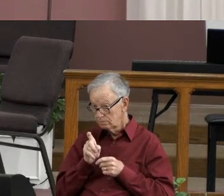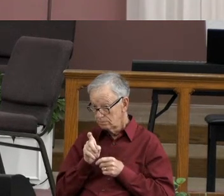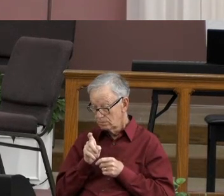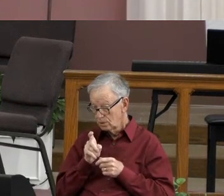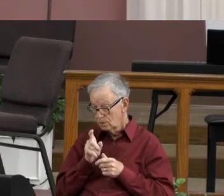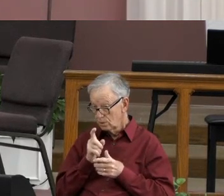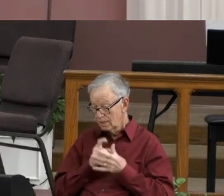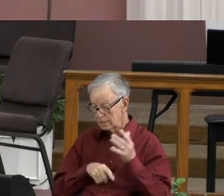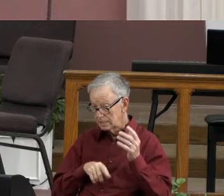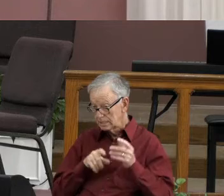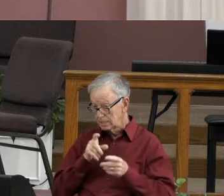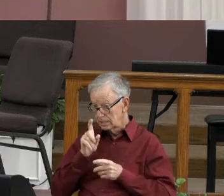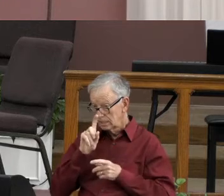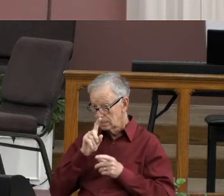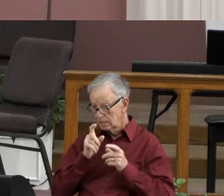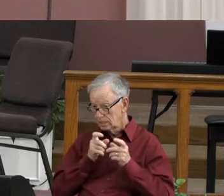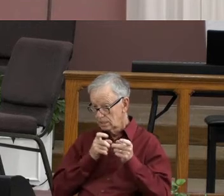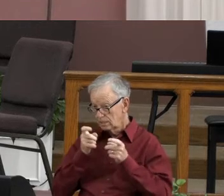What's in control?